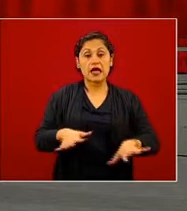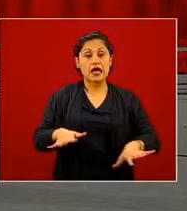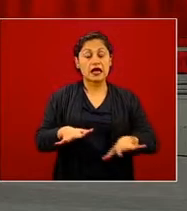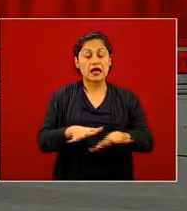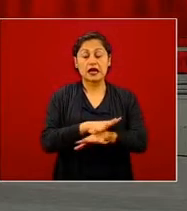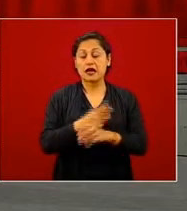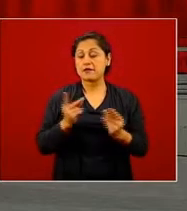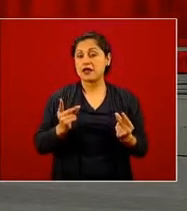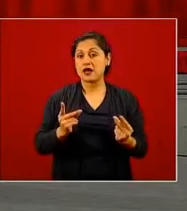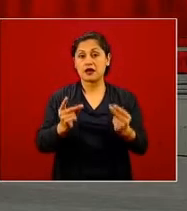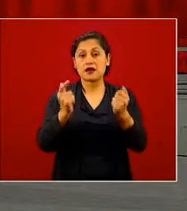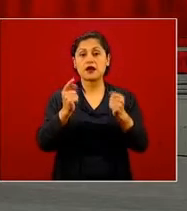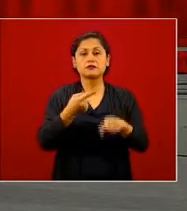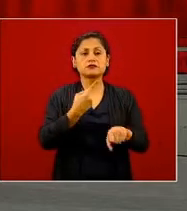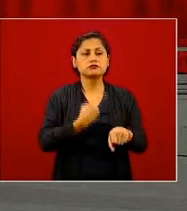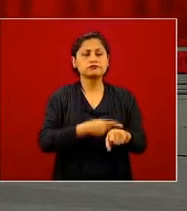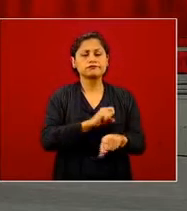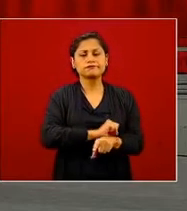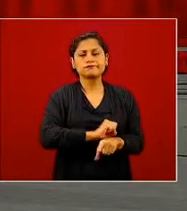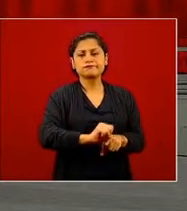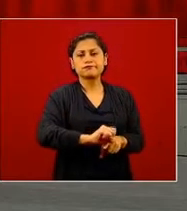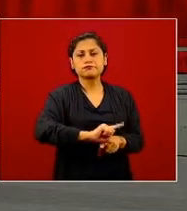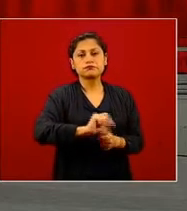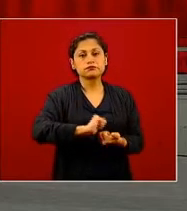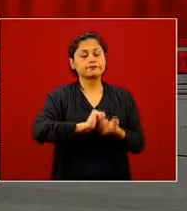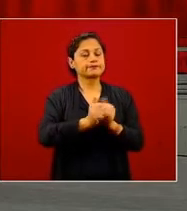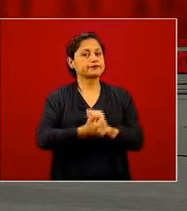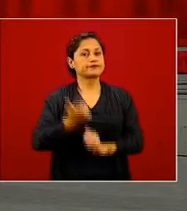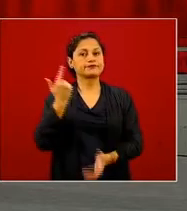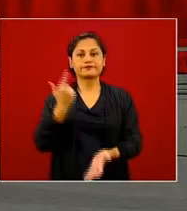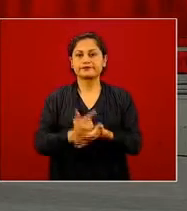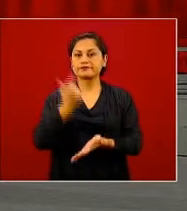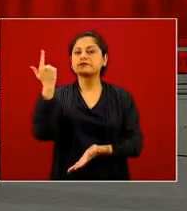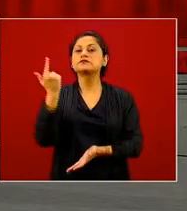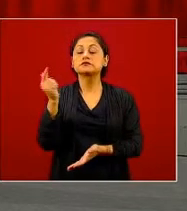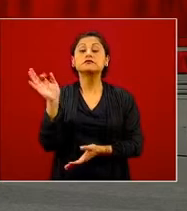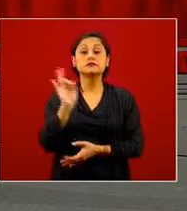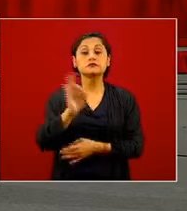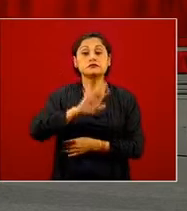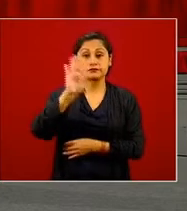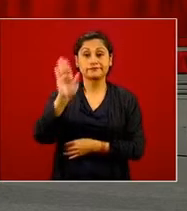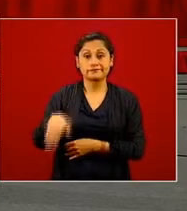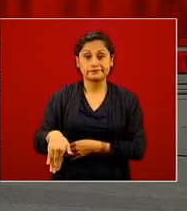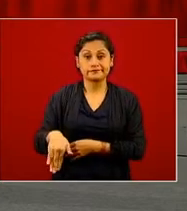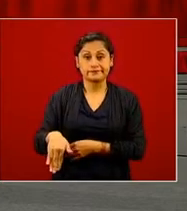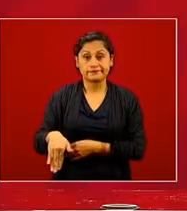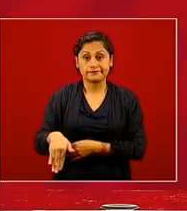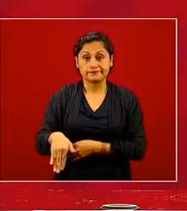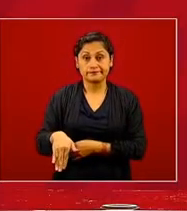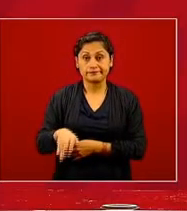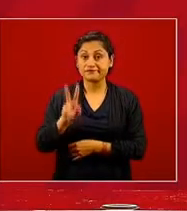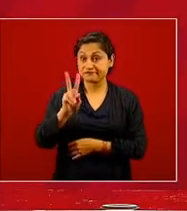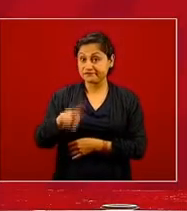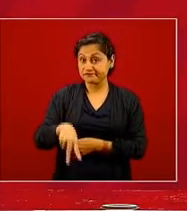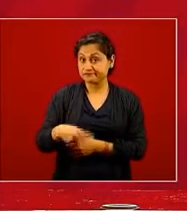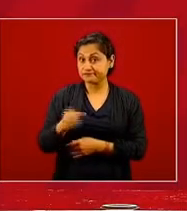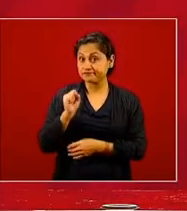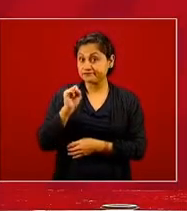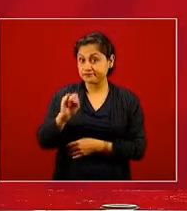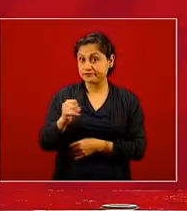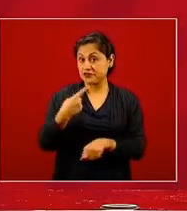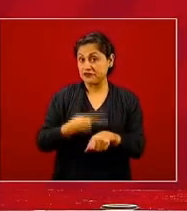can change quickly from being a mild disease to becoming